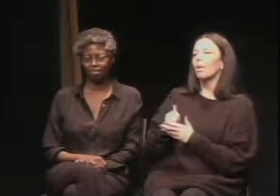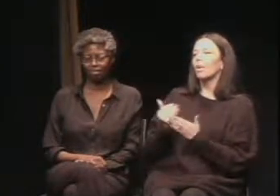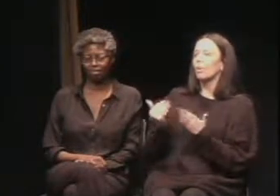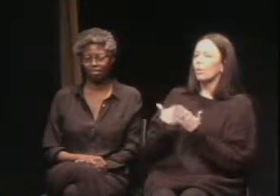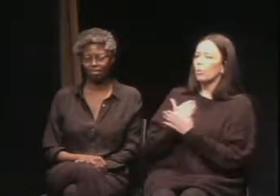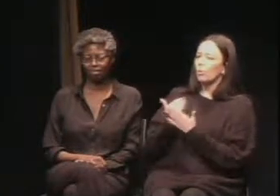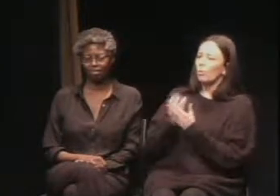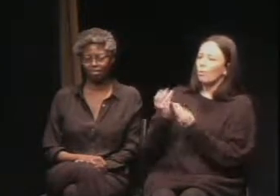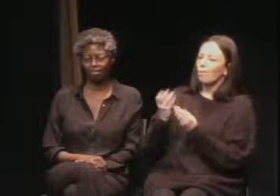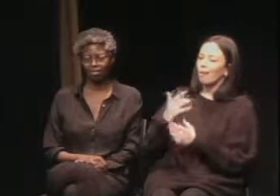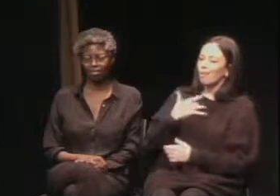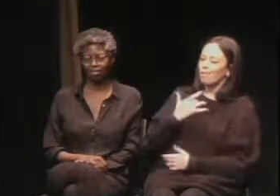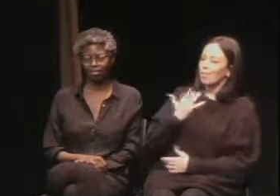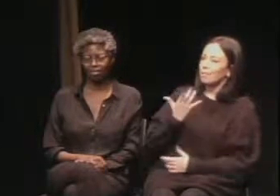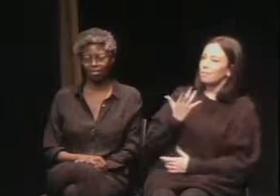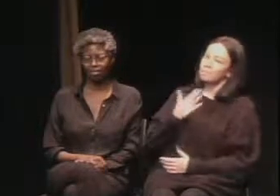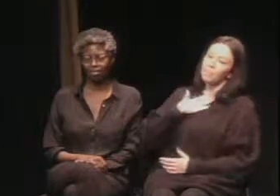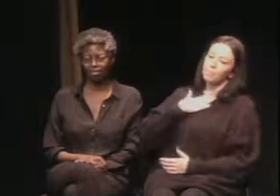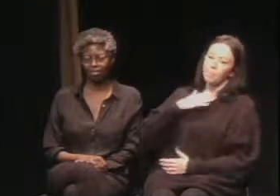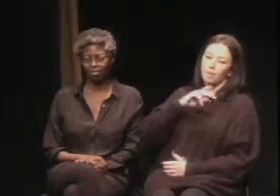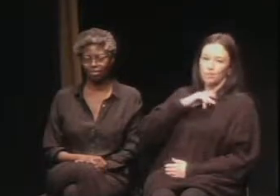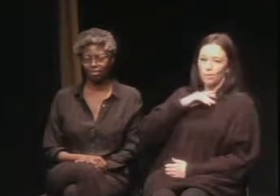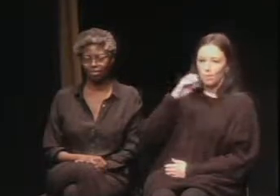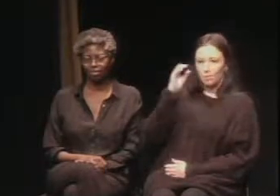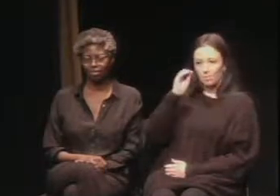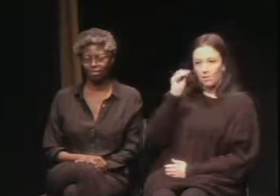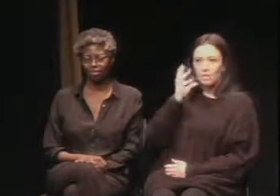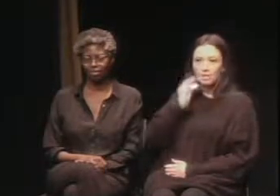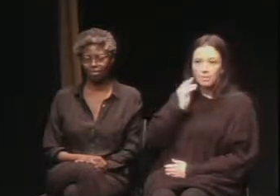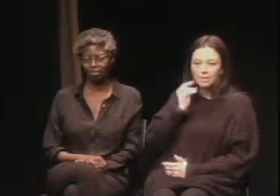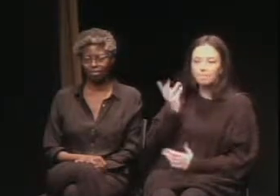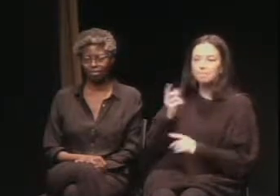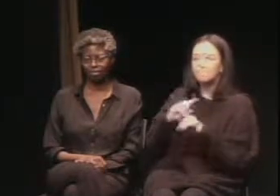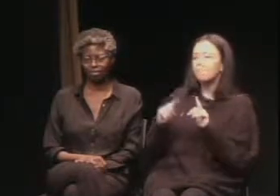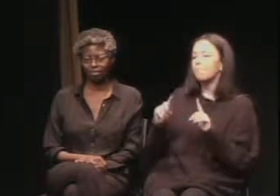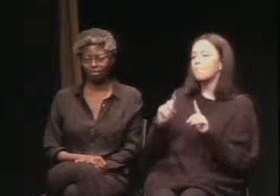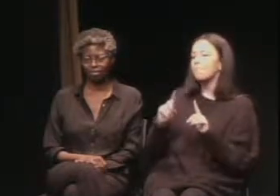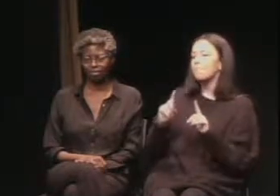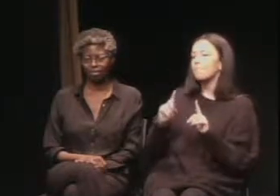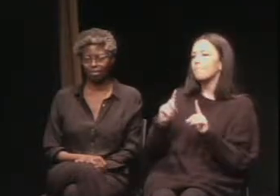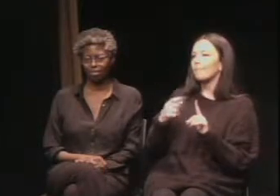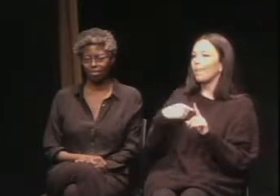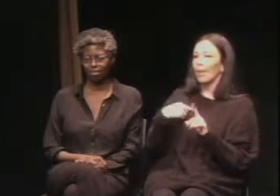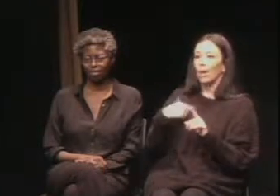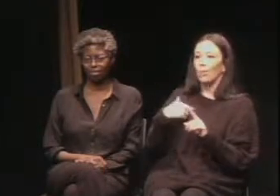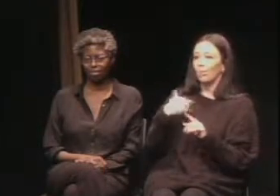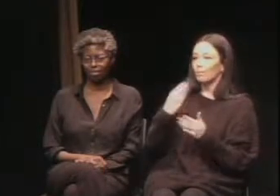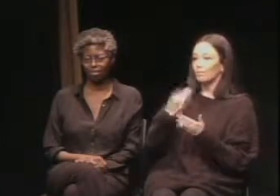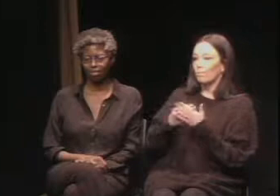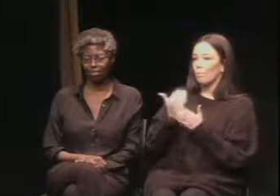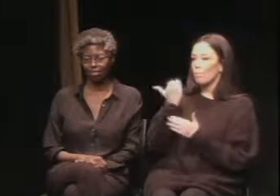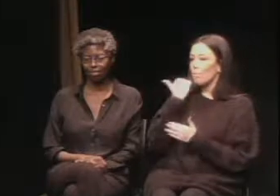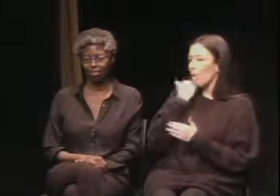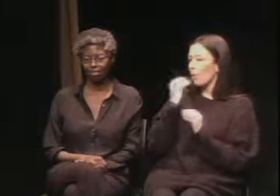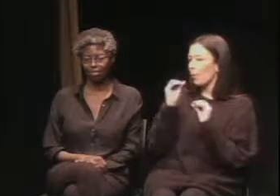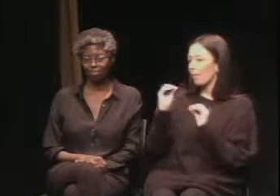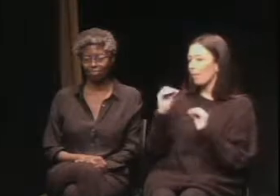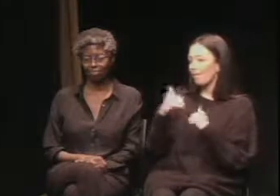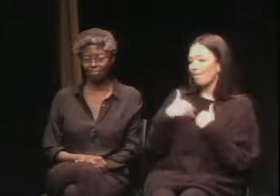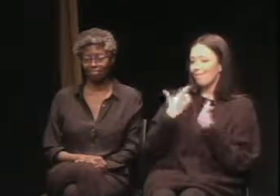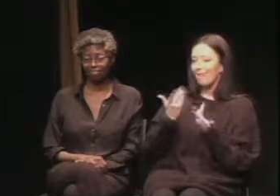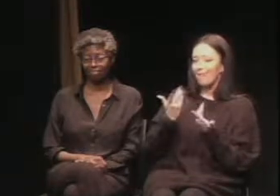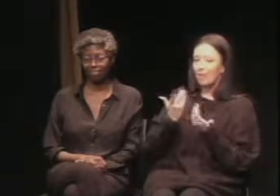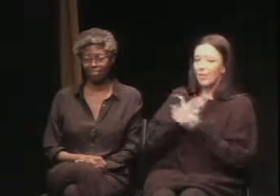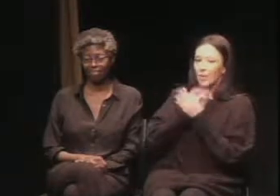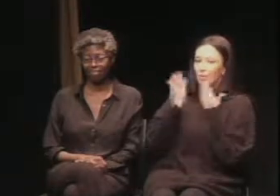And I felt like, this is just this is my personal experience, but it just, when I was broke, right? I was young and